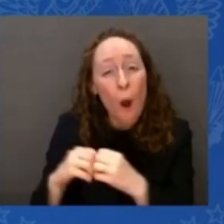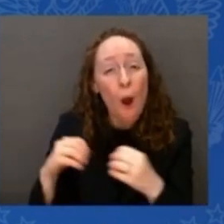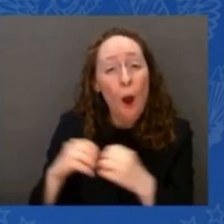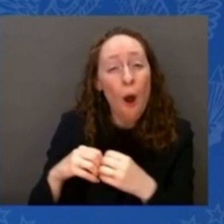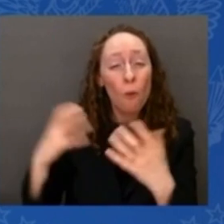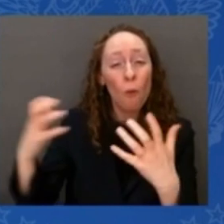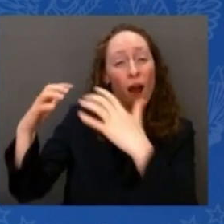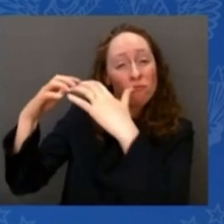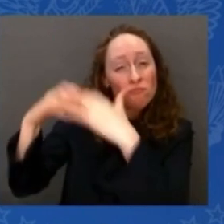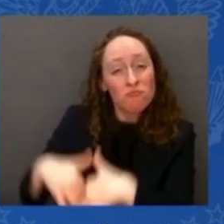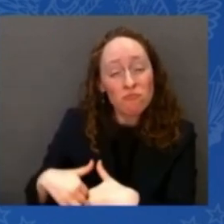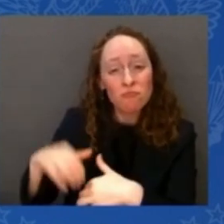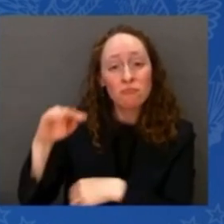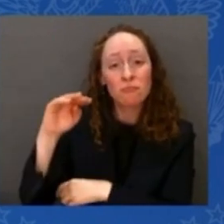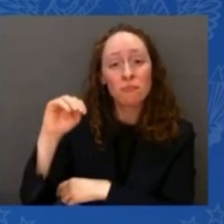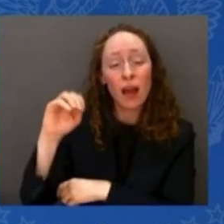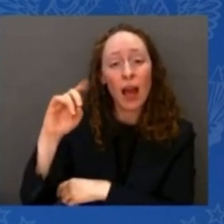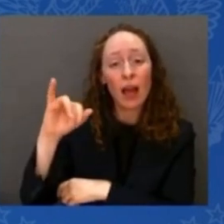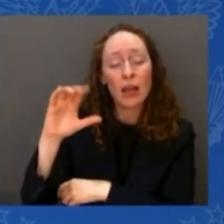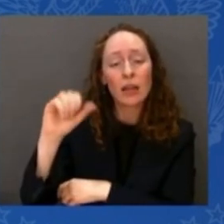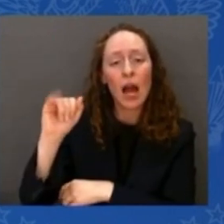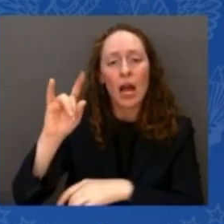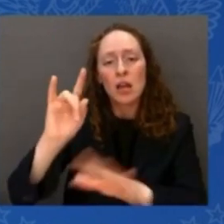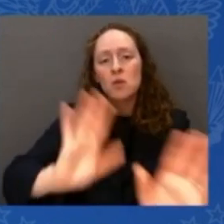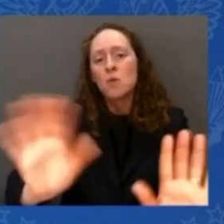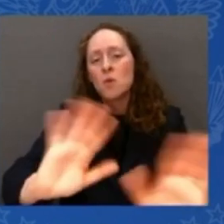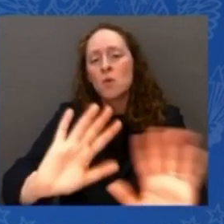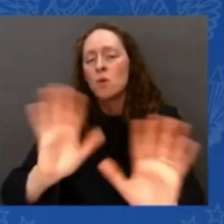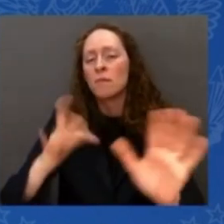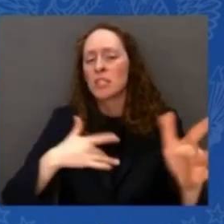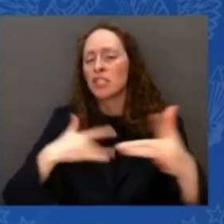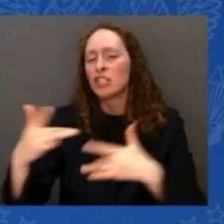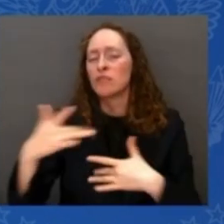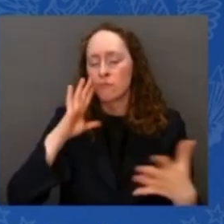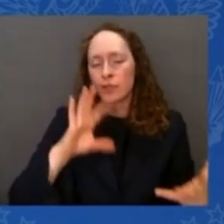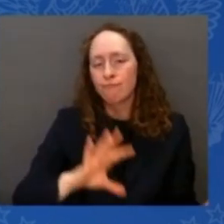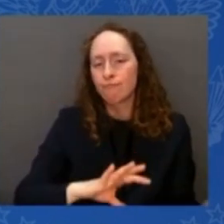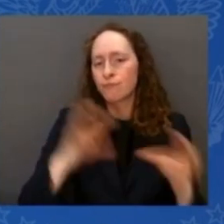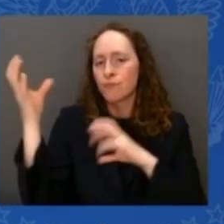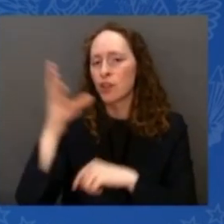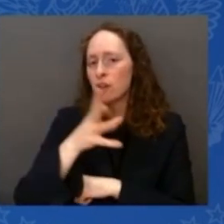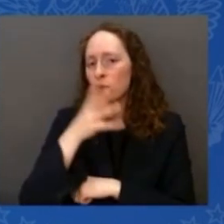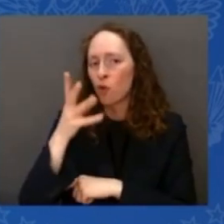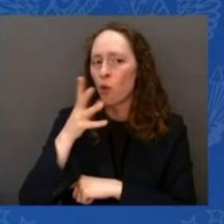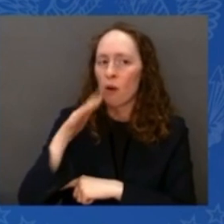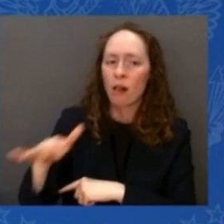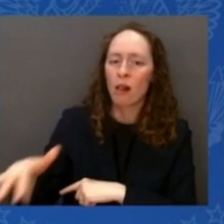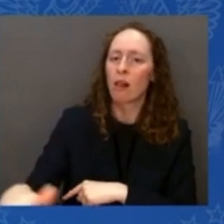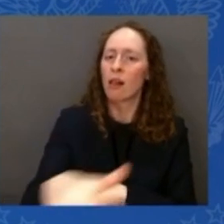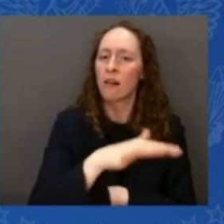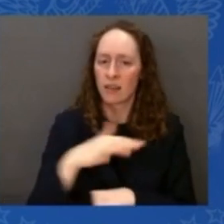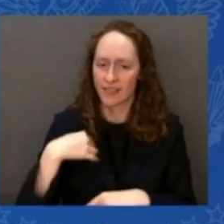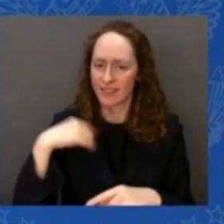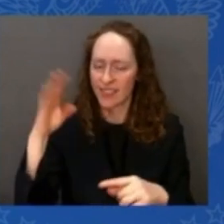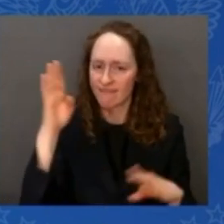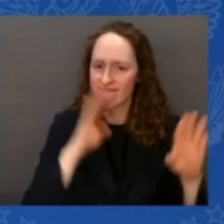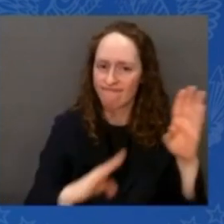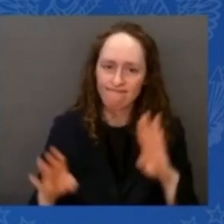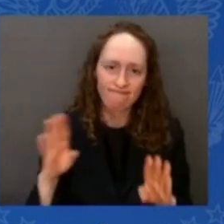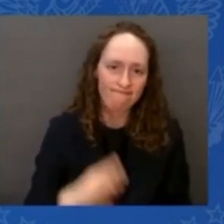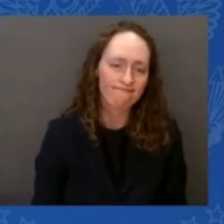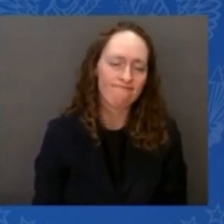the more likely you are to pass or have serious injury, the further you are from access to a hospital. The time when so many of our